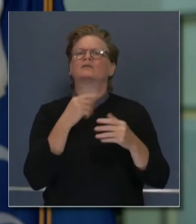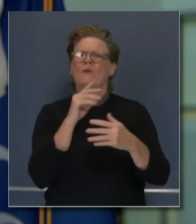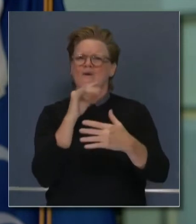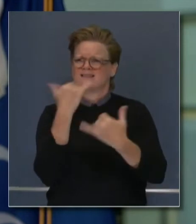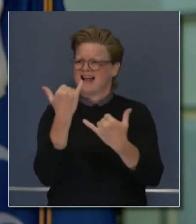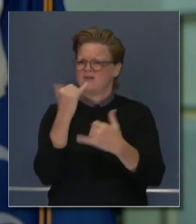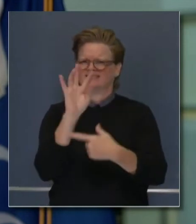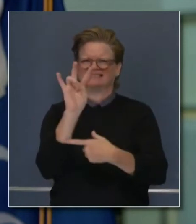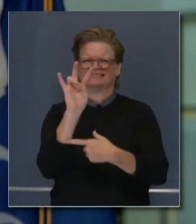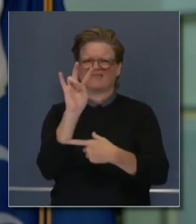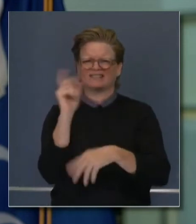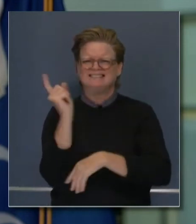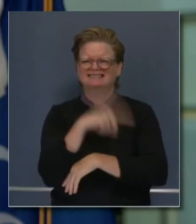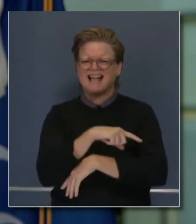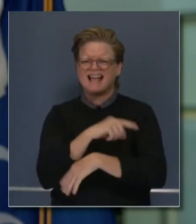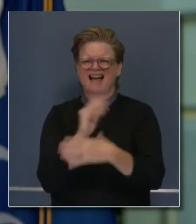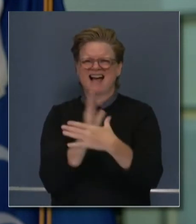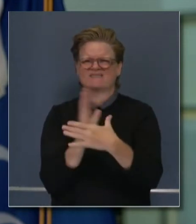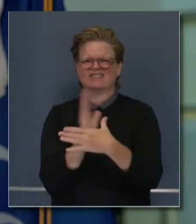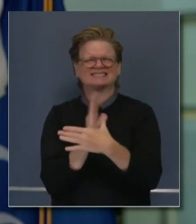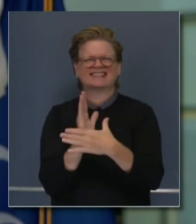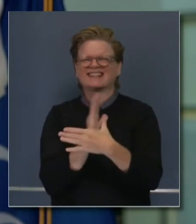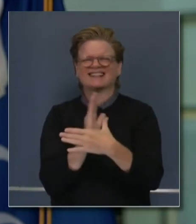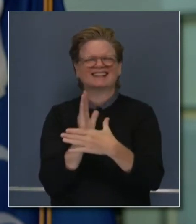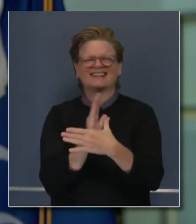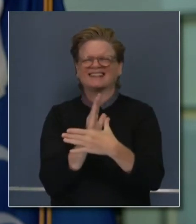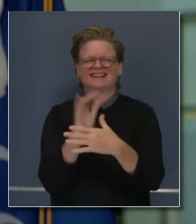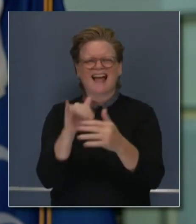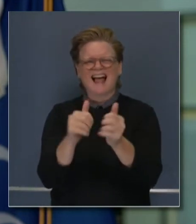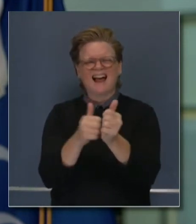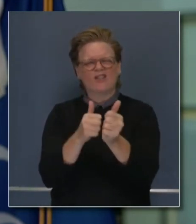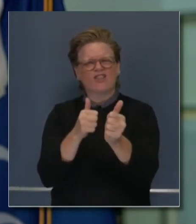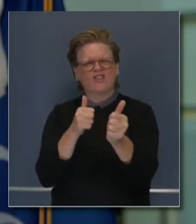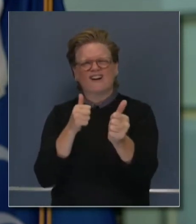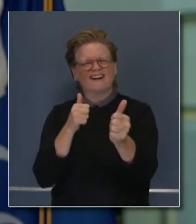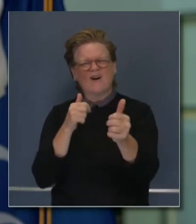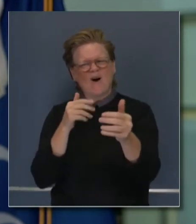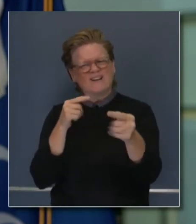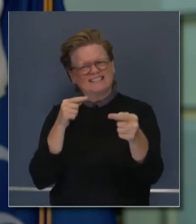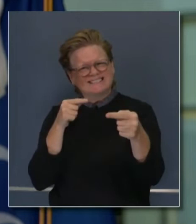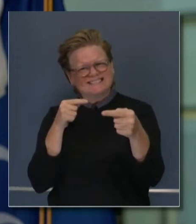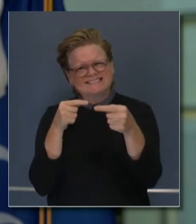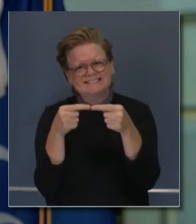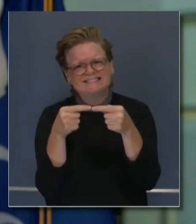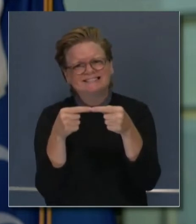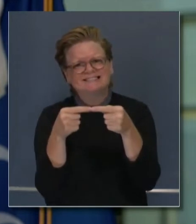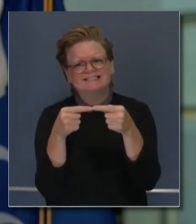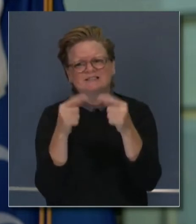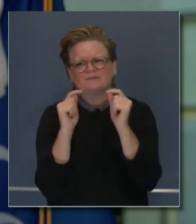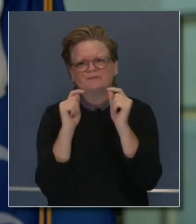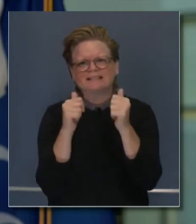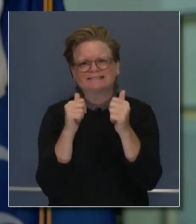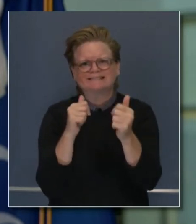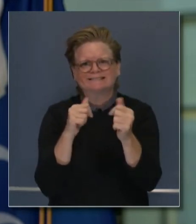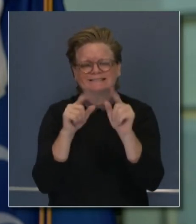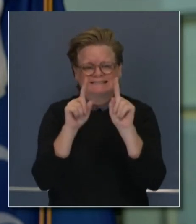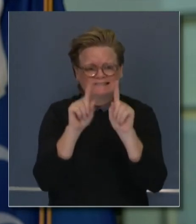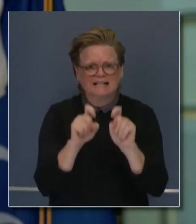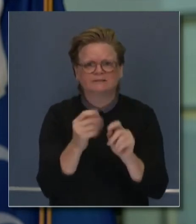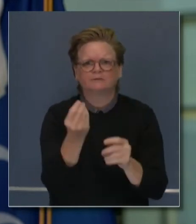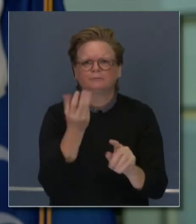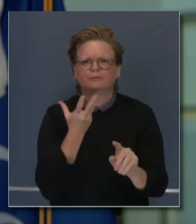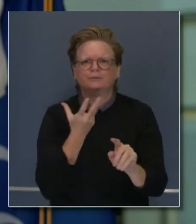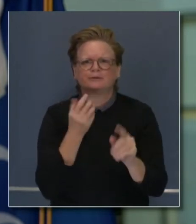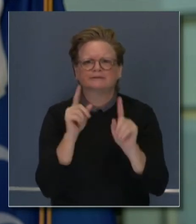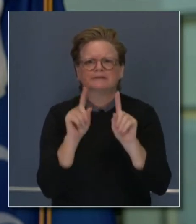call the 7-day lag, which gives us another bit of time to wait for the data to come back. Some test results